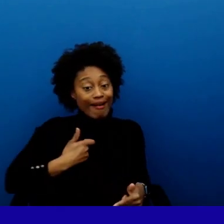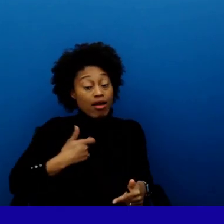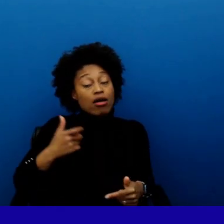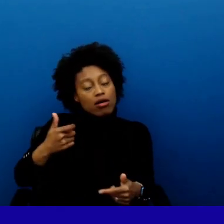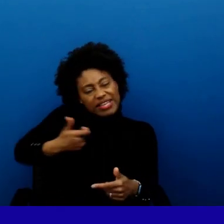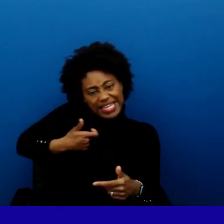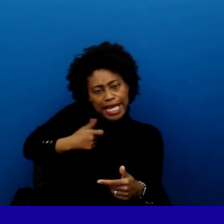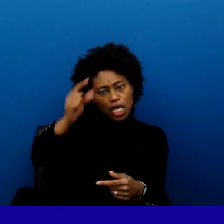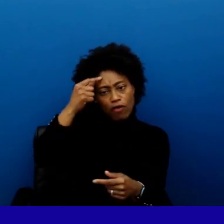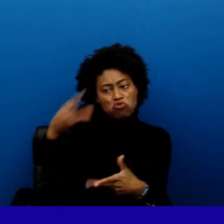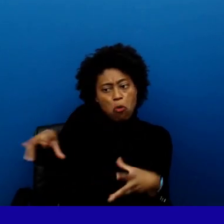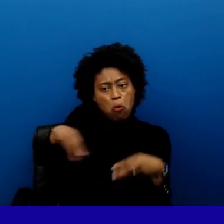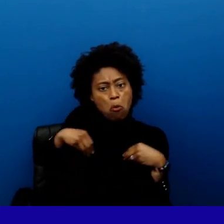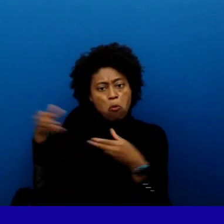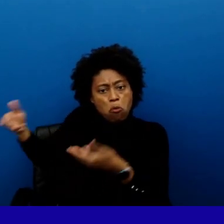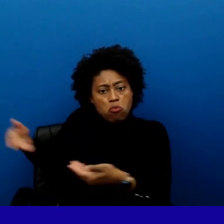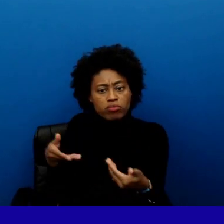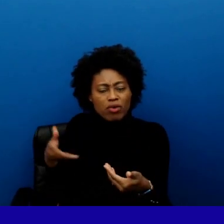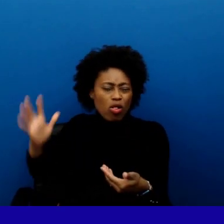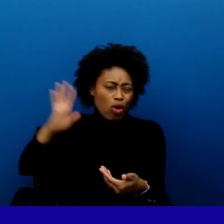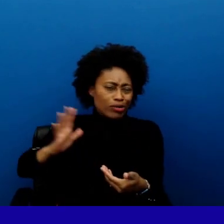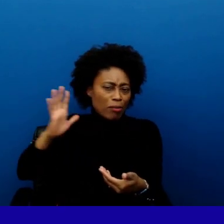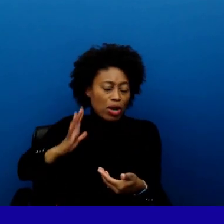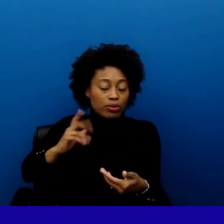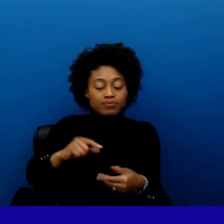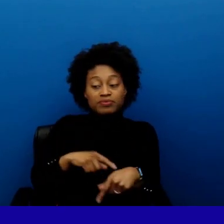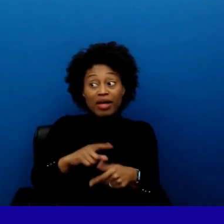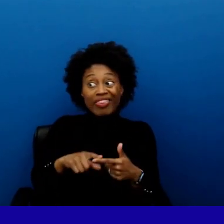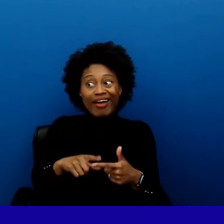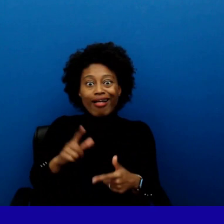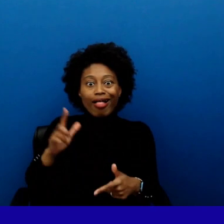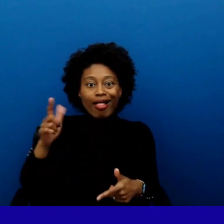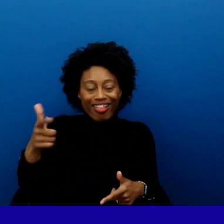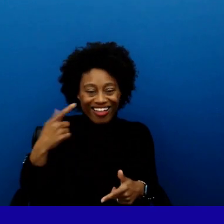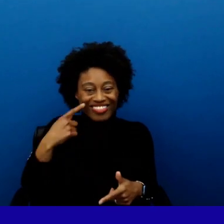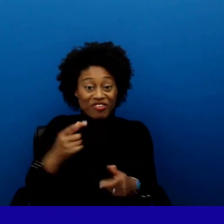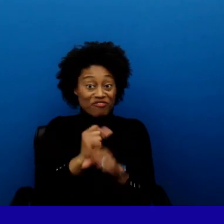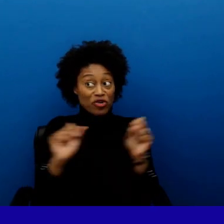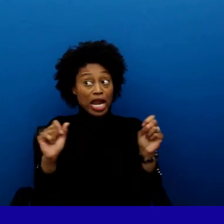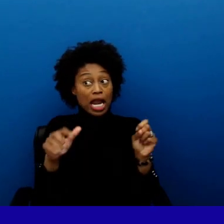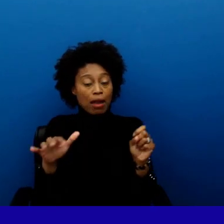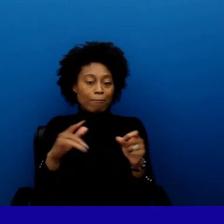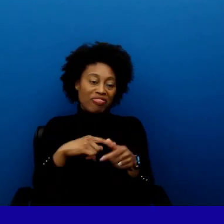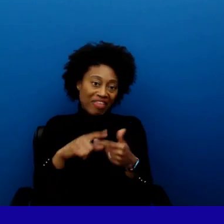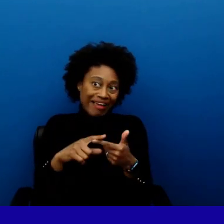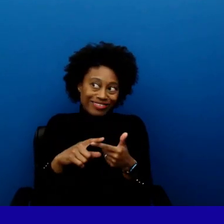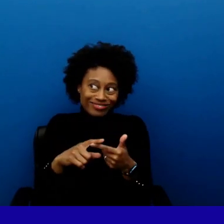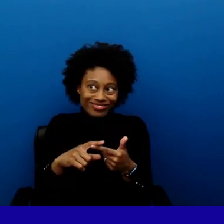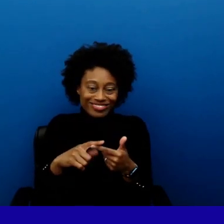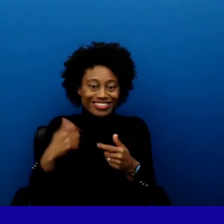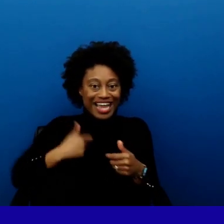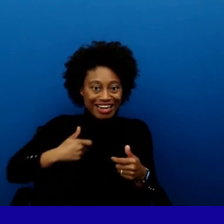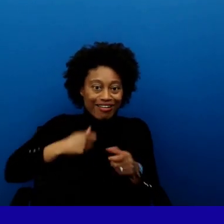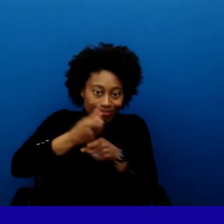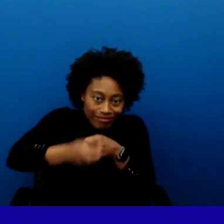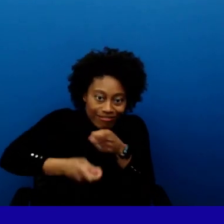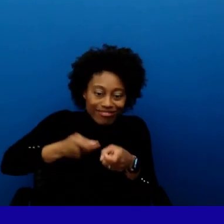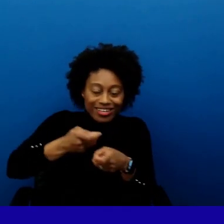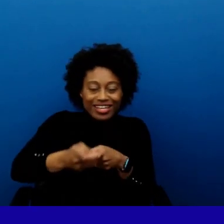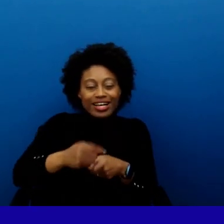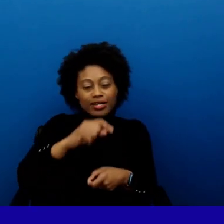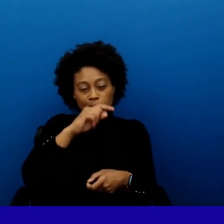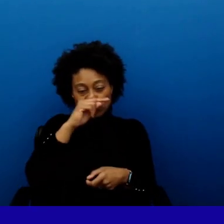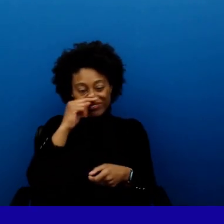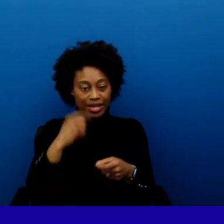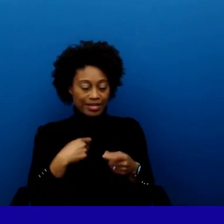invited them here a long time ago. Right. And then they were free here, and they also have a history of persecution in Canada, which I go through in the